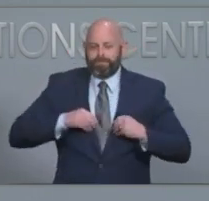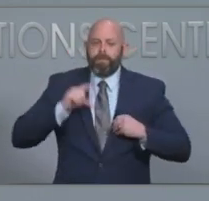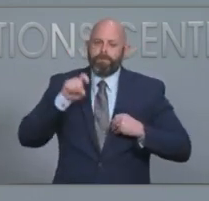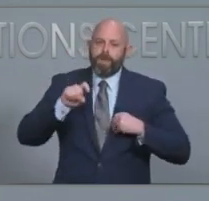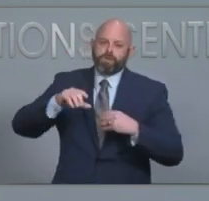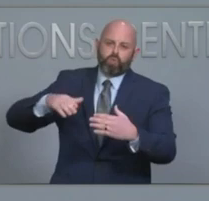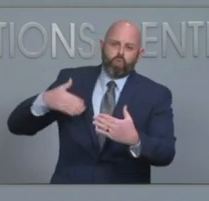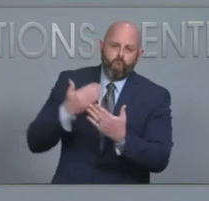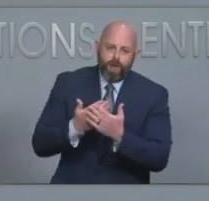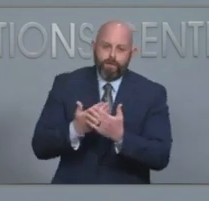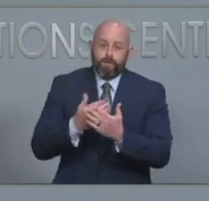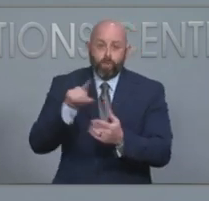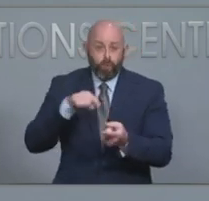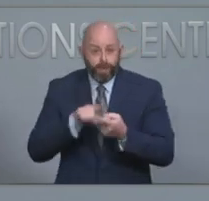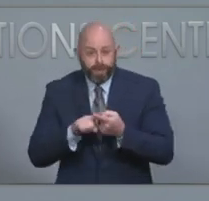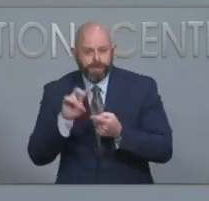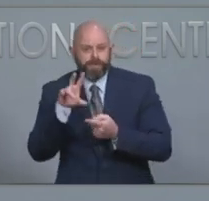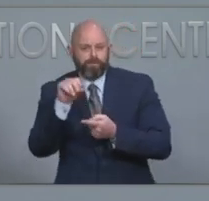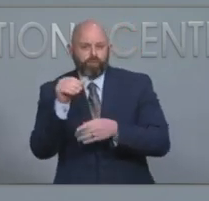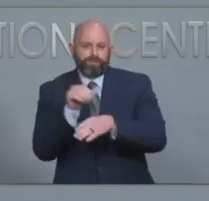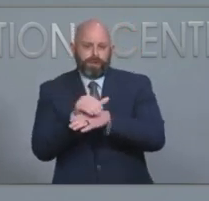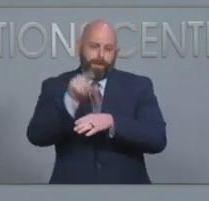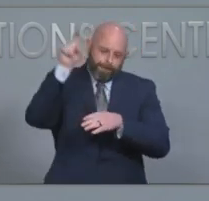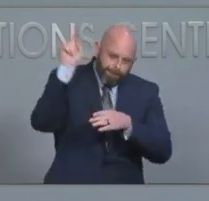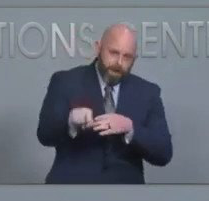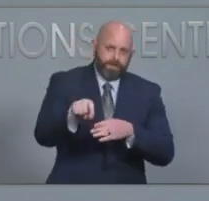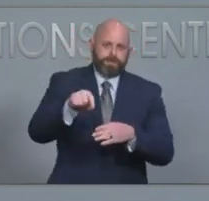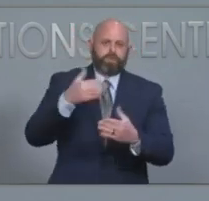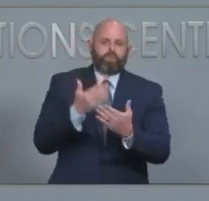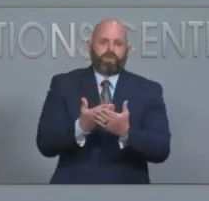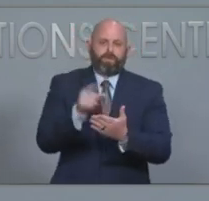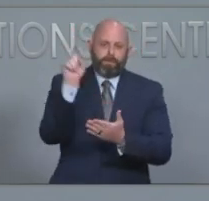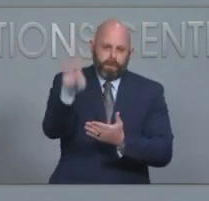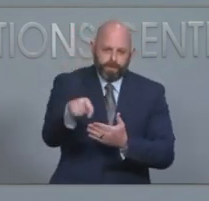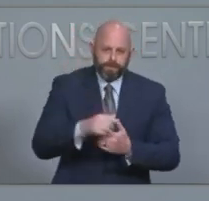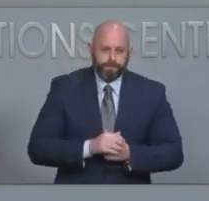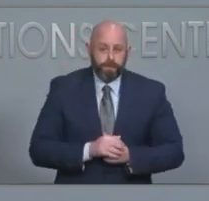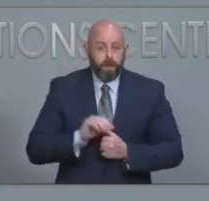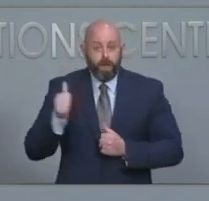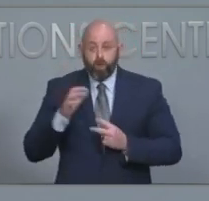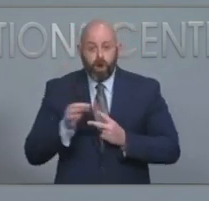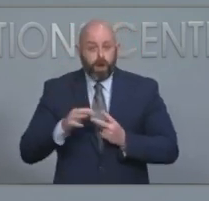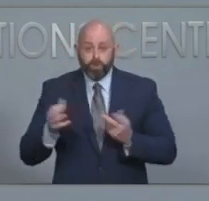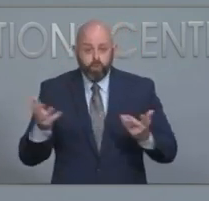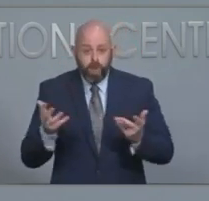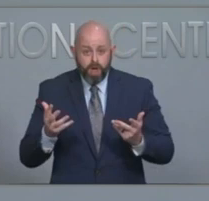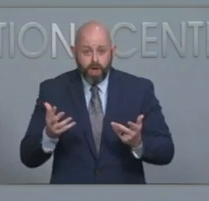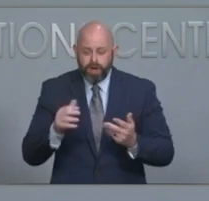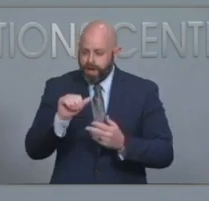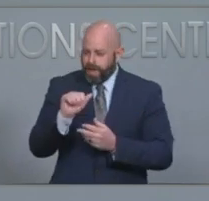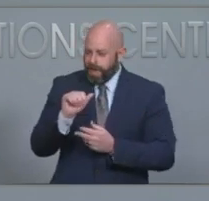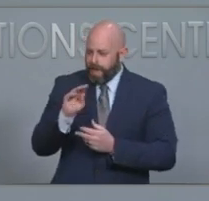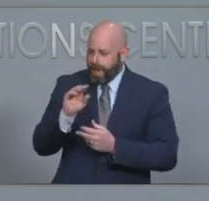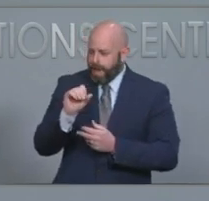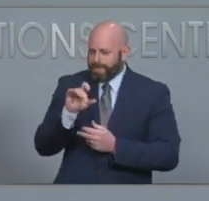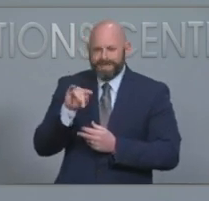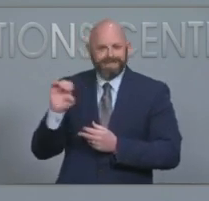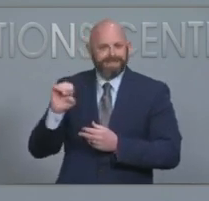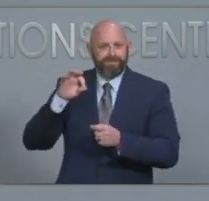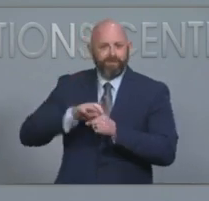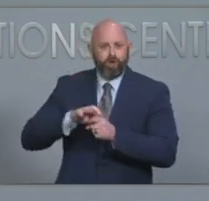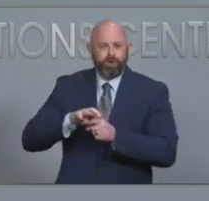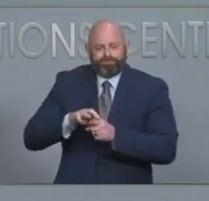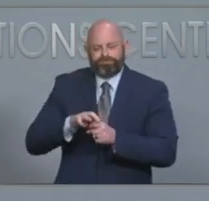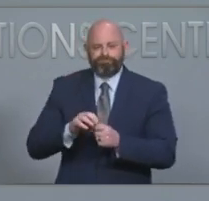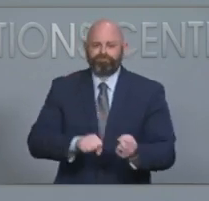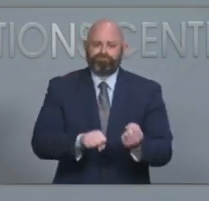by 7:30 p.m. today. As an alternative, you can simply discard your absentee ballot